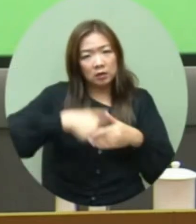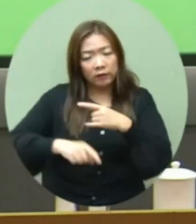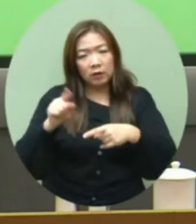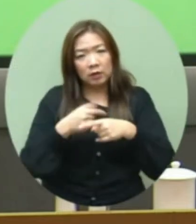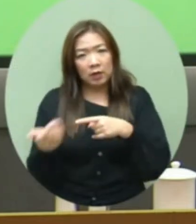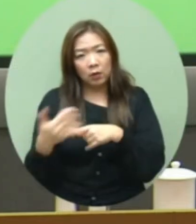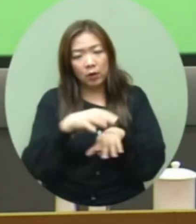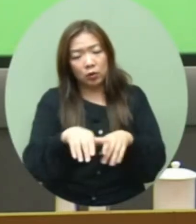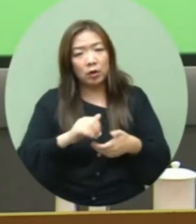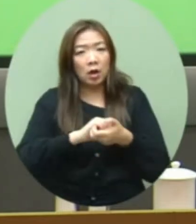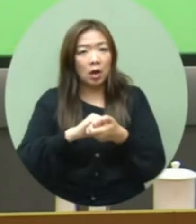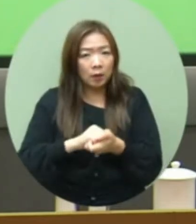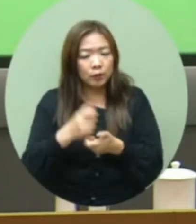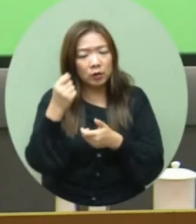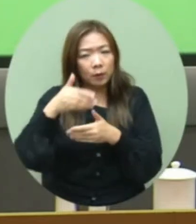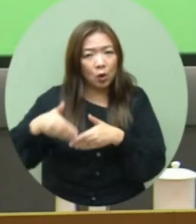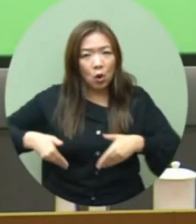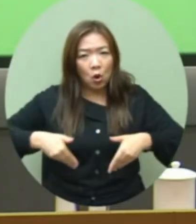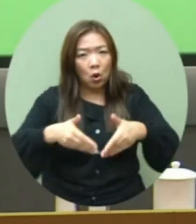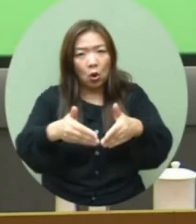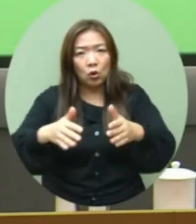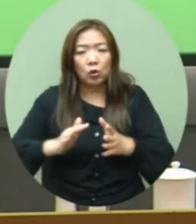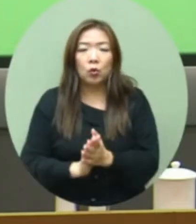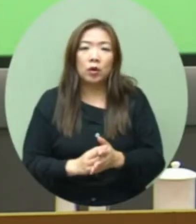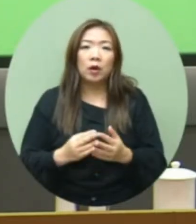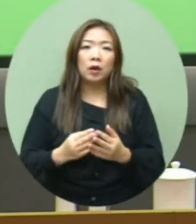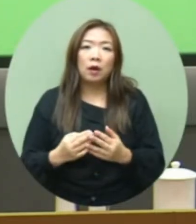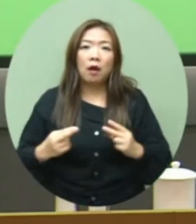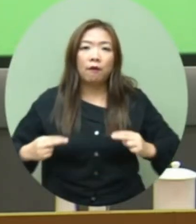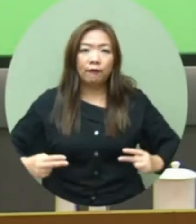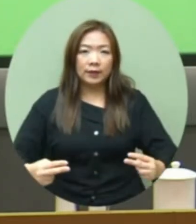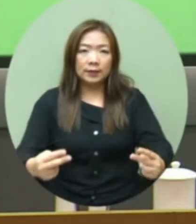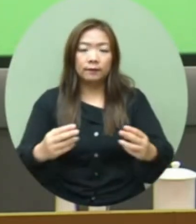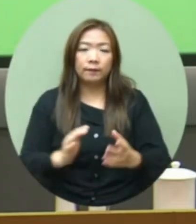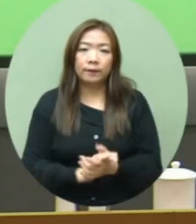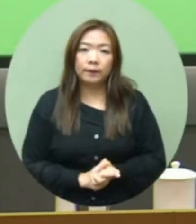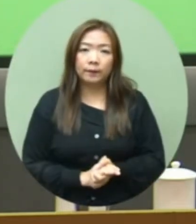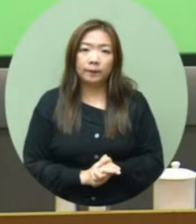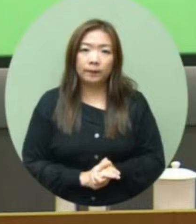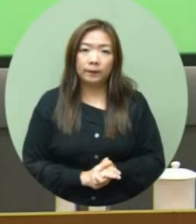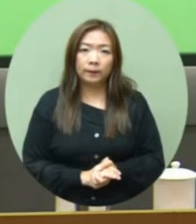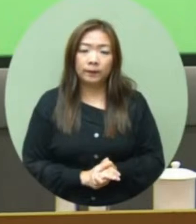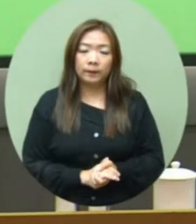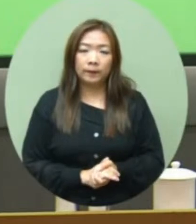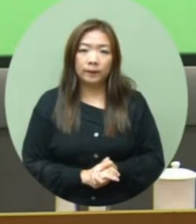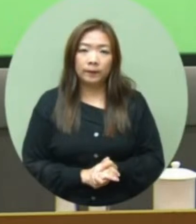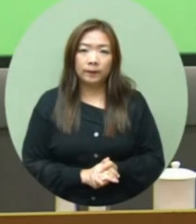engine and deepening GBA collaboration, and also a part on He Tao, or the loop.